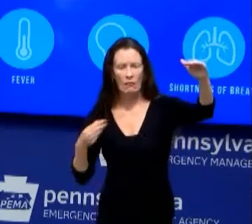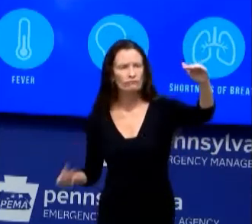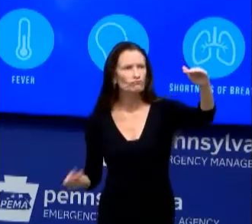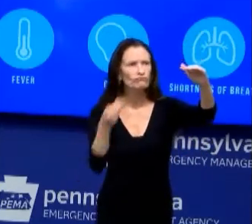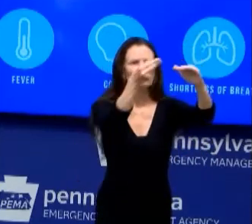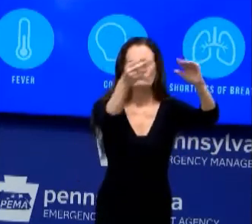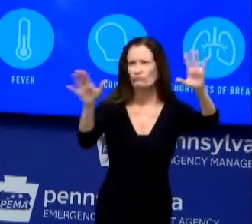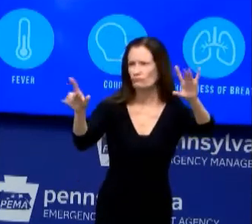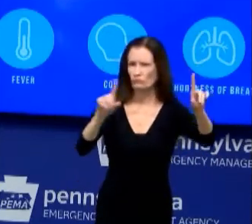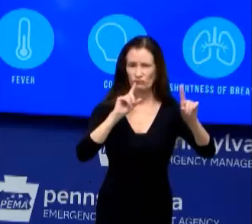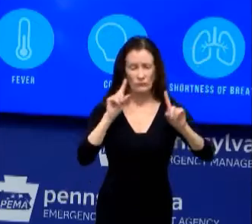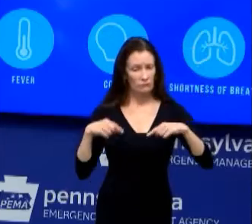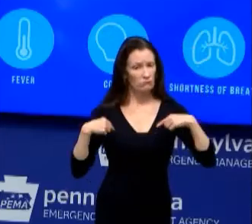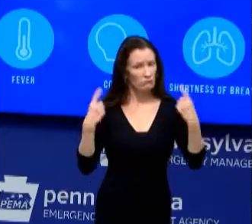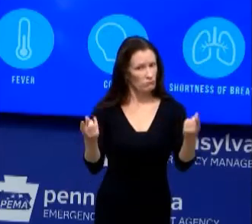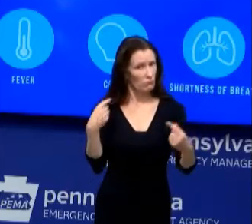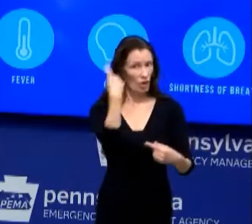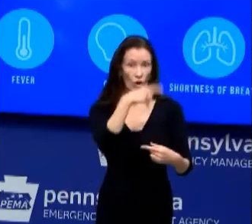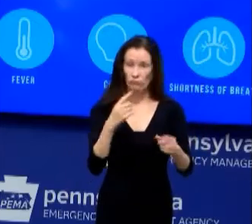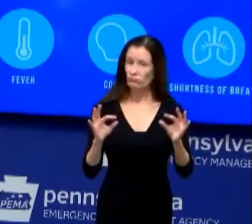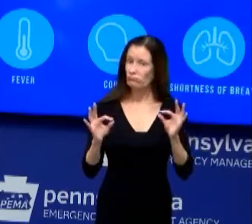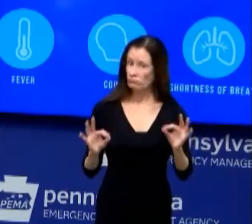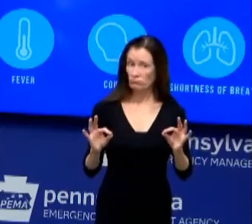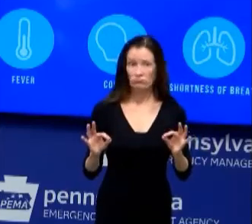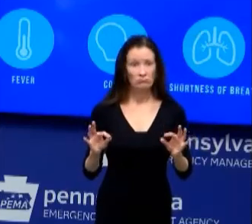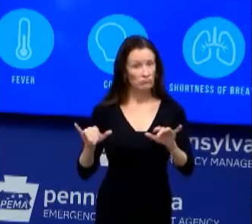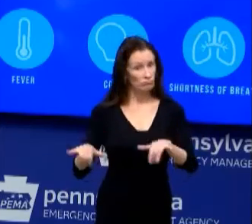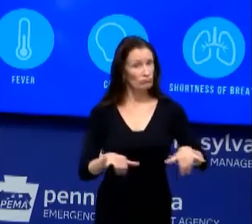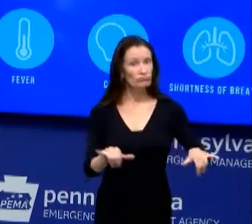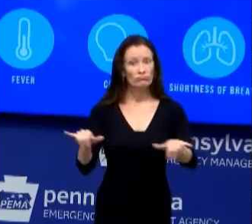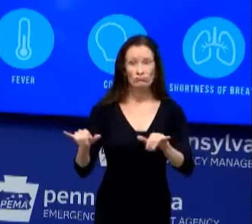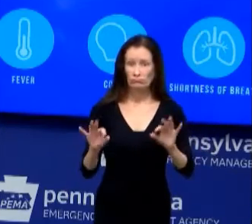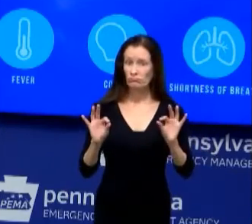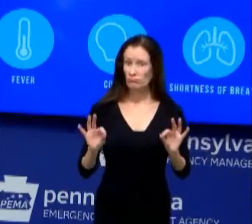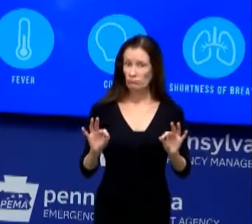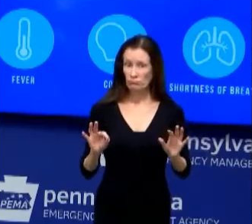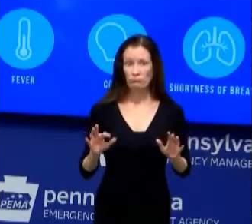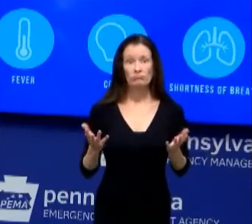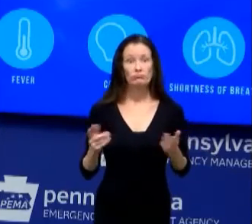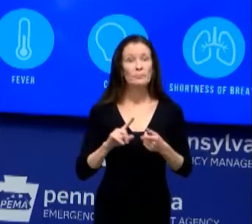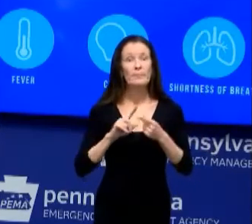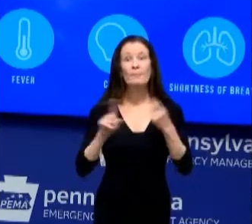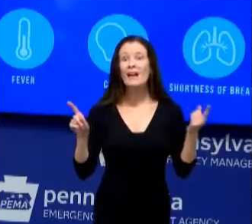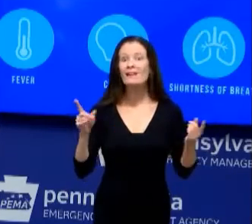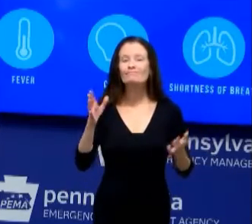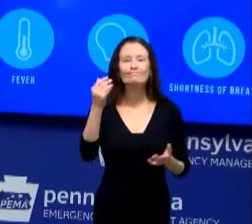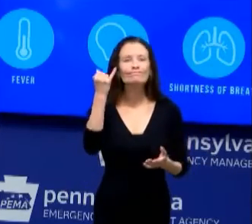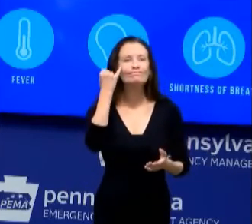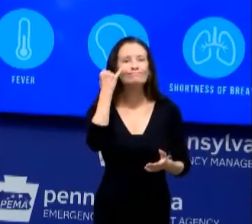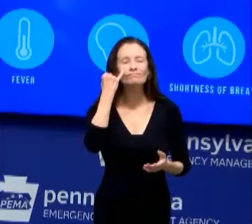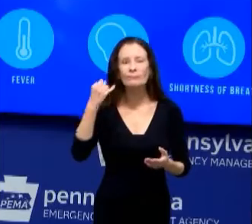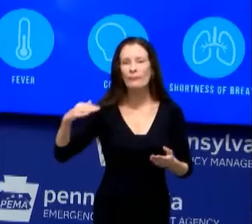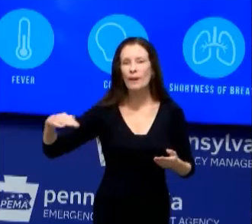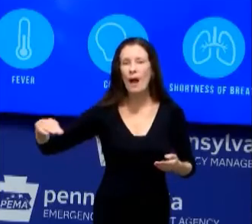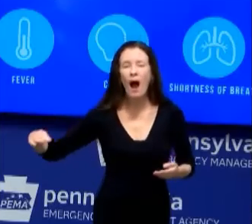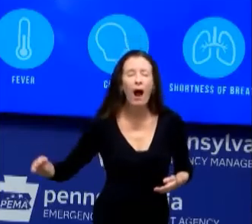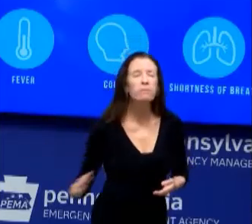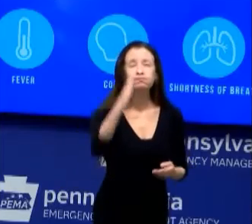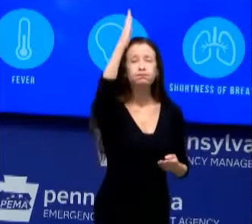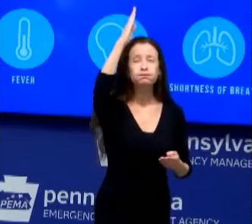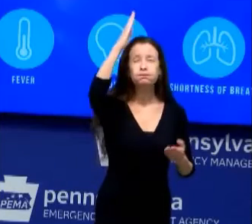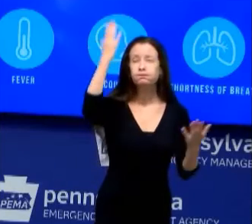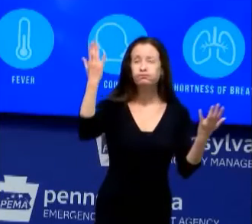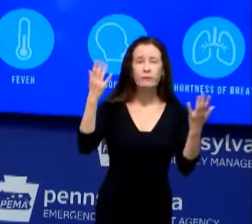the surge, that rise of new cases that could occur over the next number of weeks or month, and to make sure we have